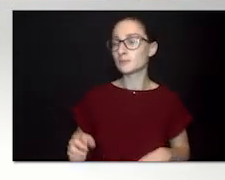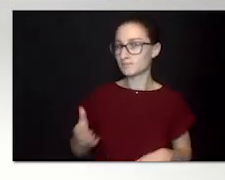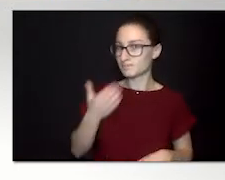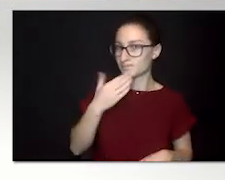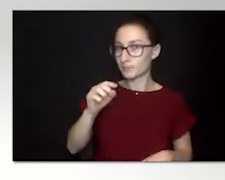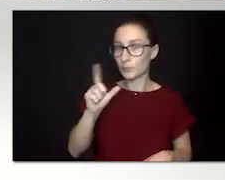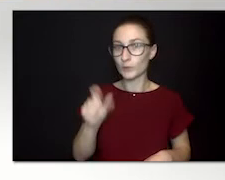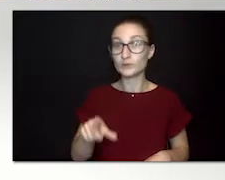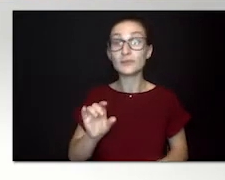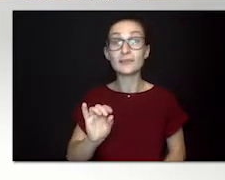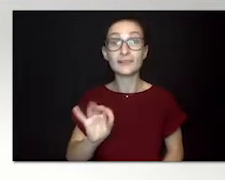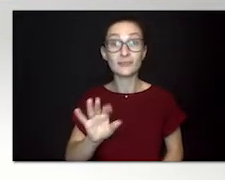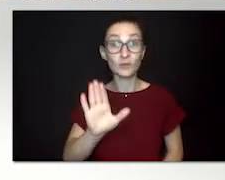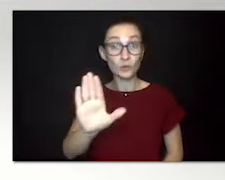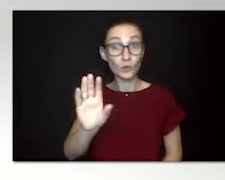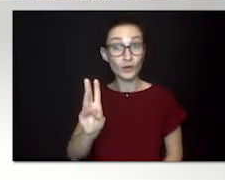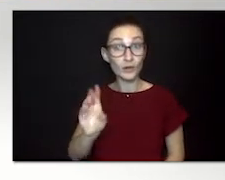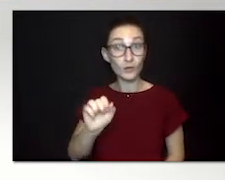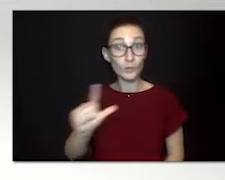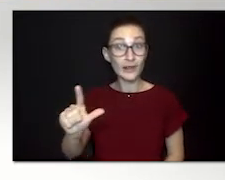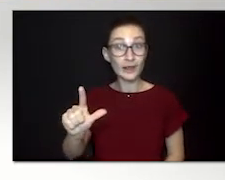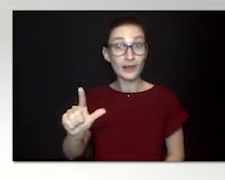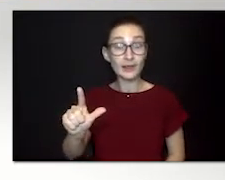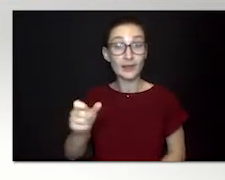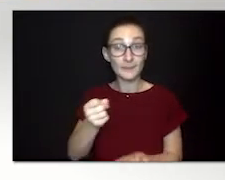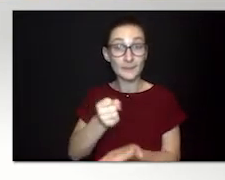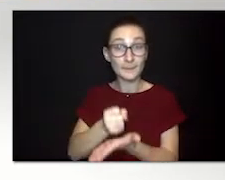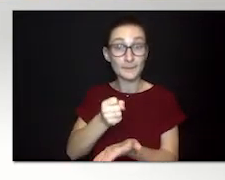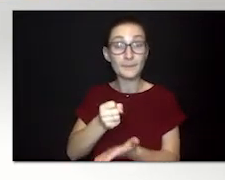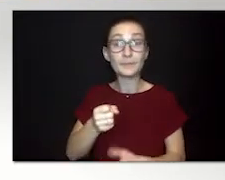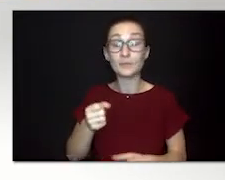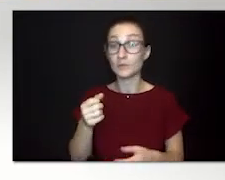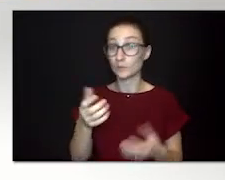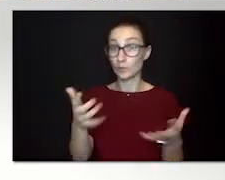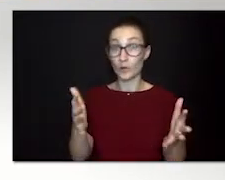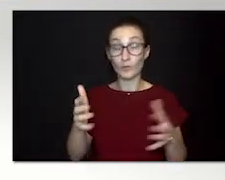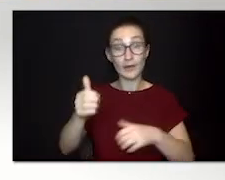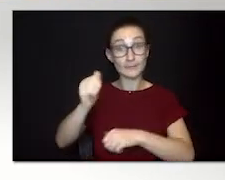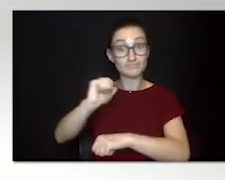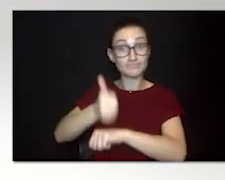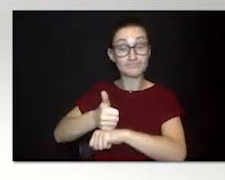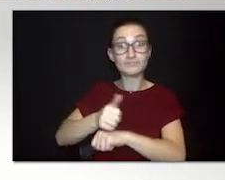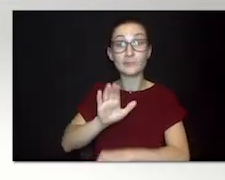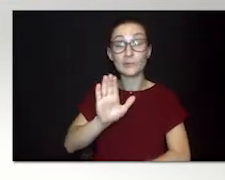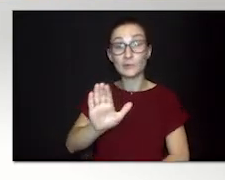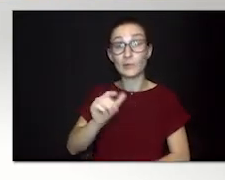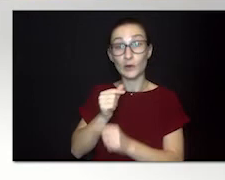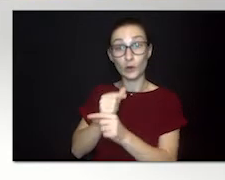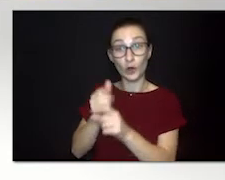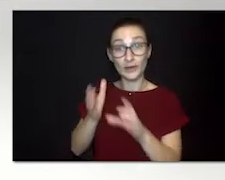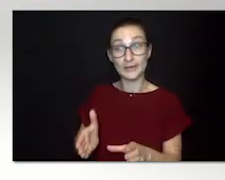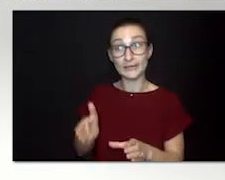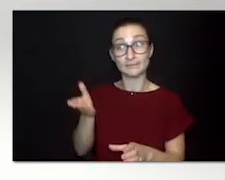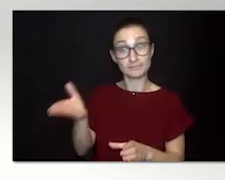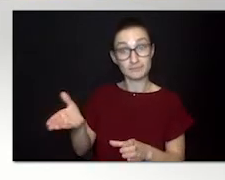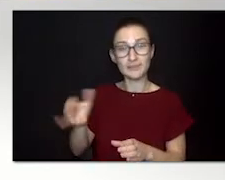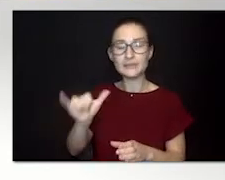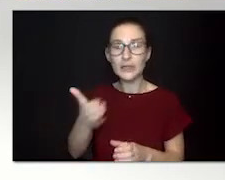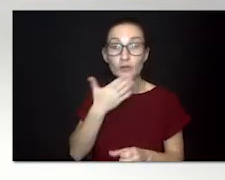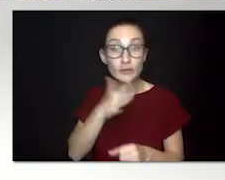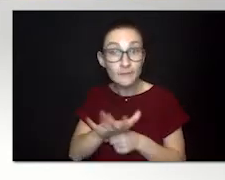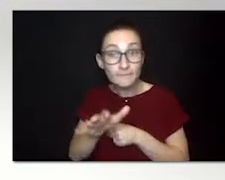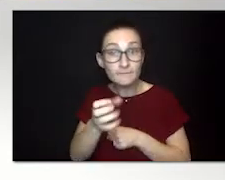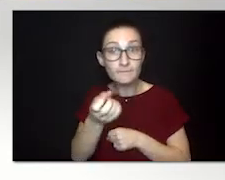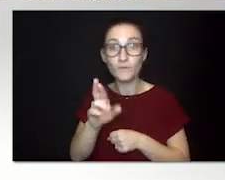the question is, if in your will you have dictated who you would like the successor guardian to be, is that sufficient, or should you go